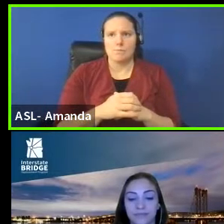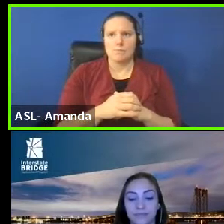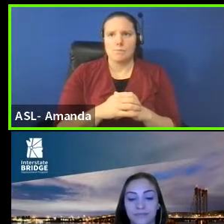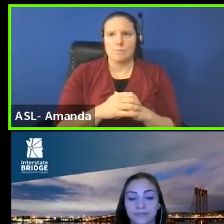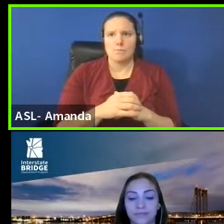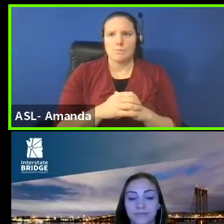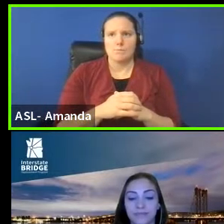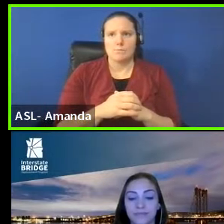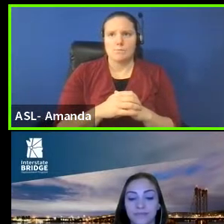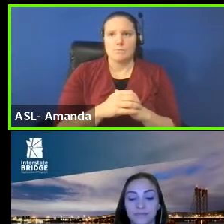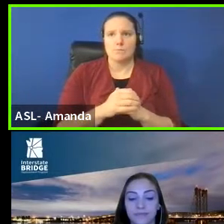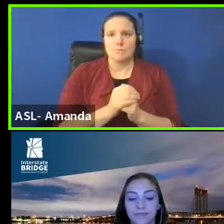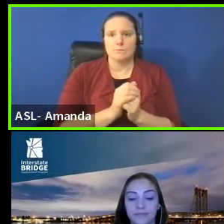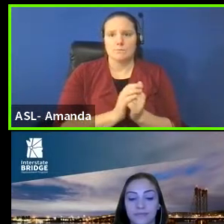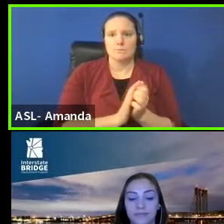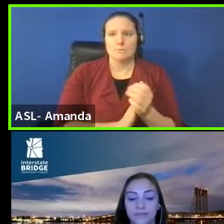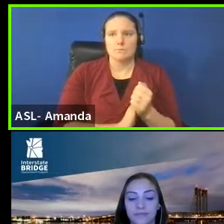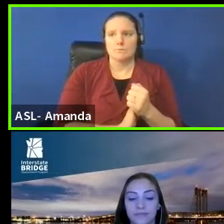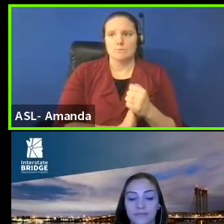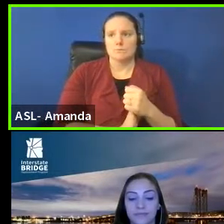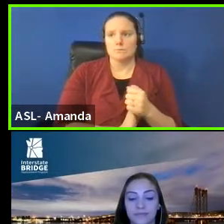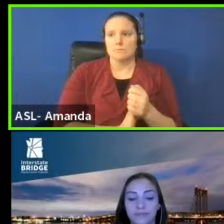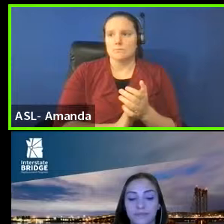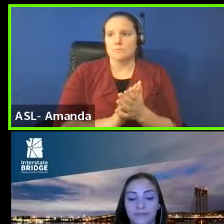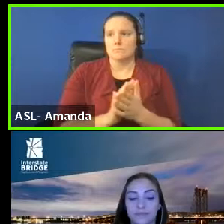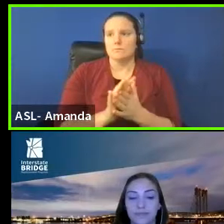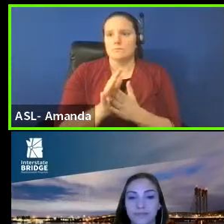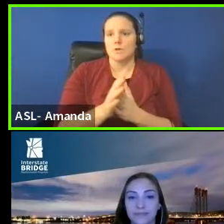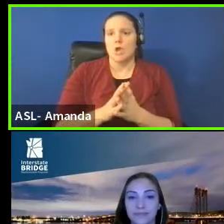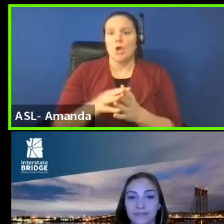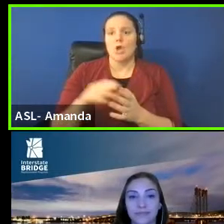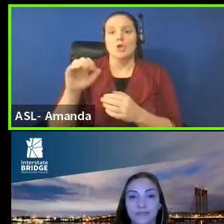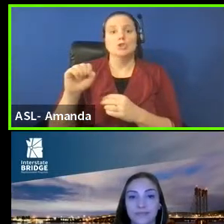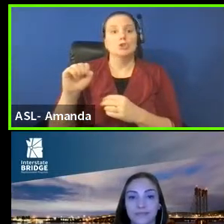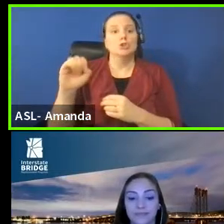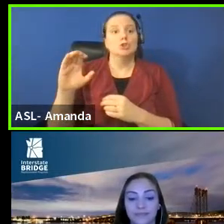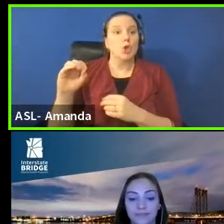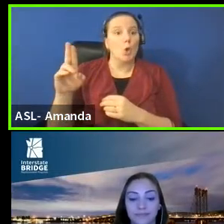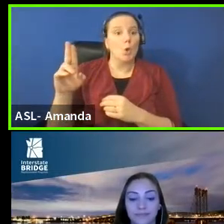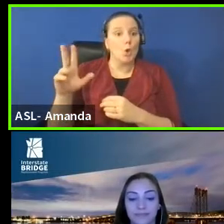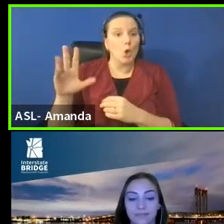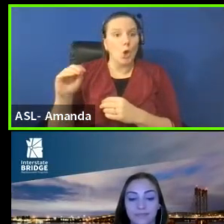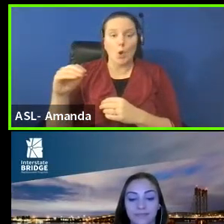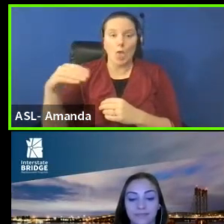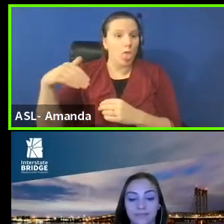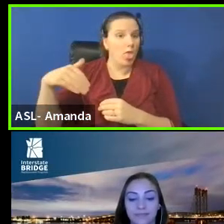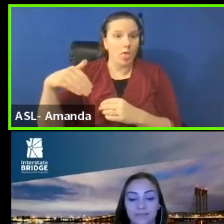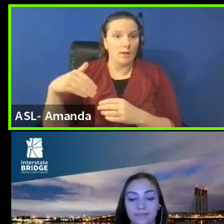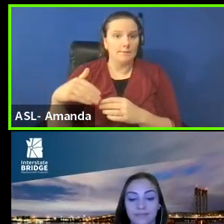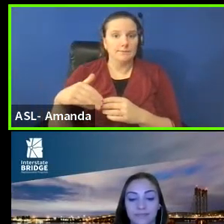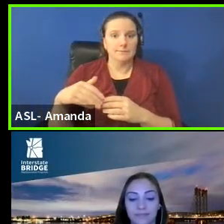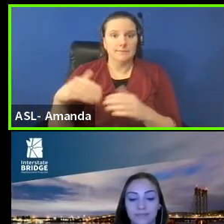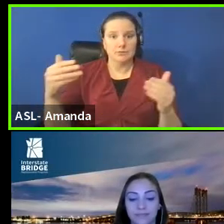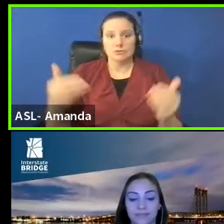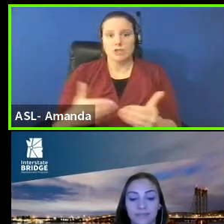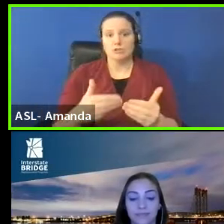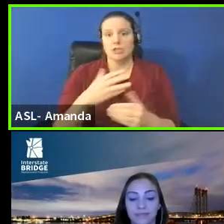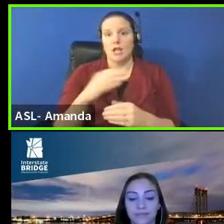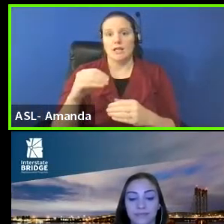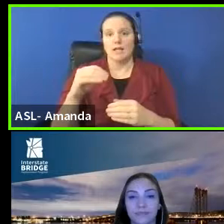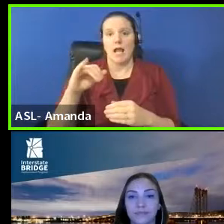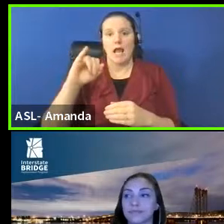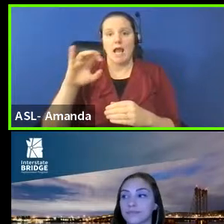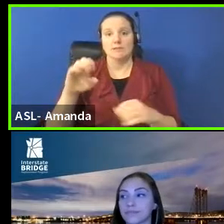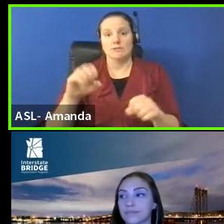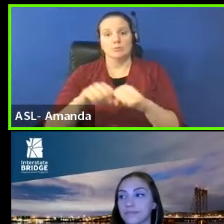Yeah. I give up. Soko, our newest member, Soko hasn't gone. So both an introduction and